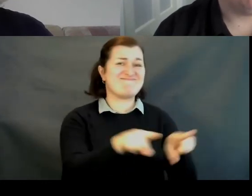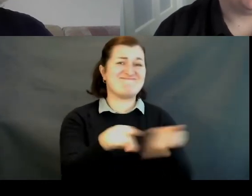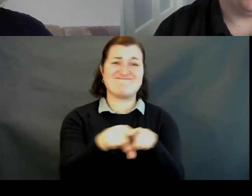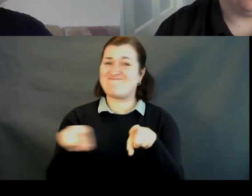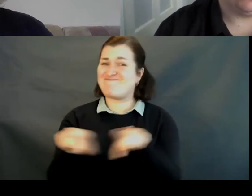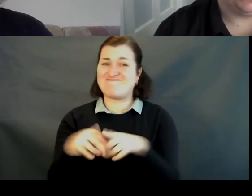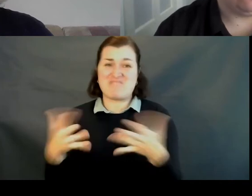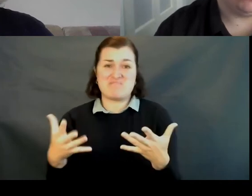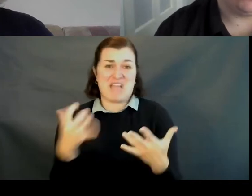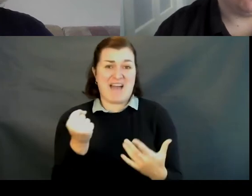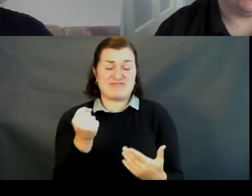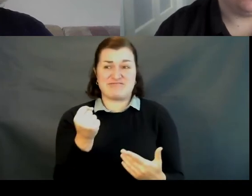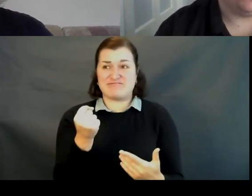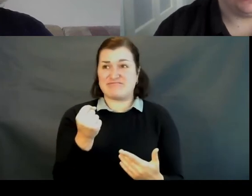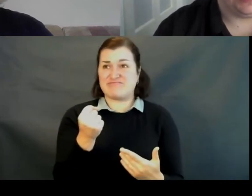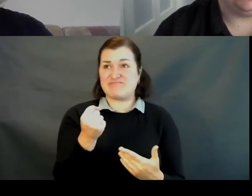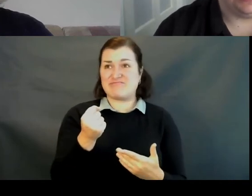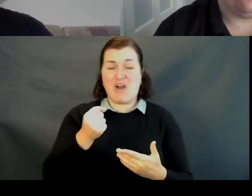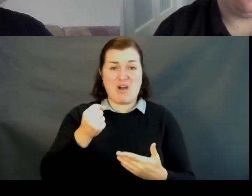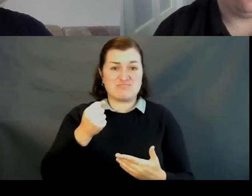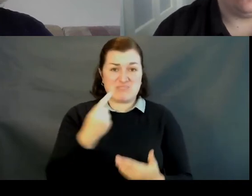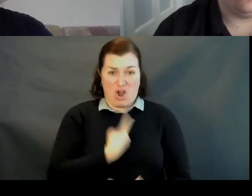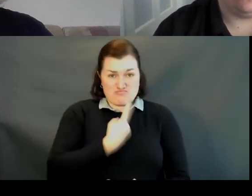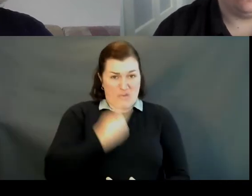our own opinions on, say, audio description and